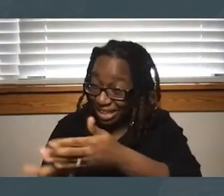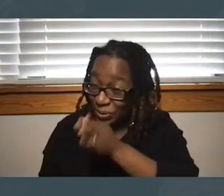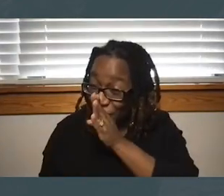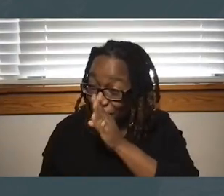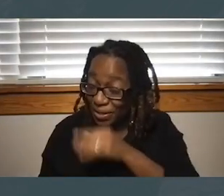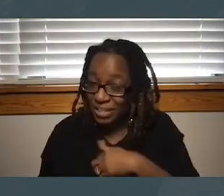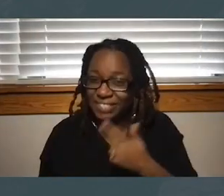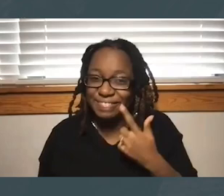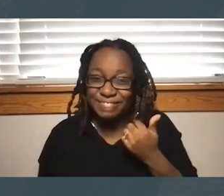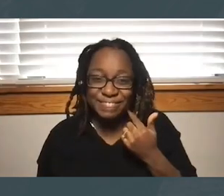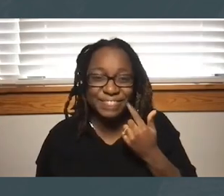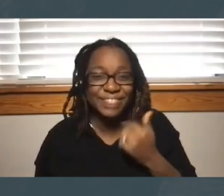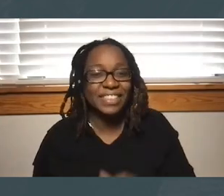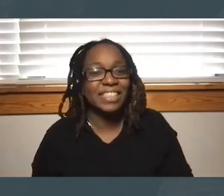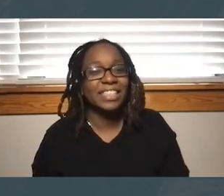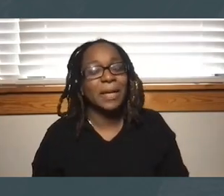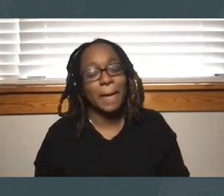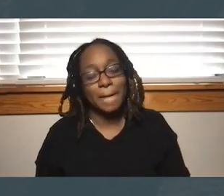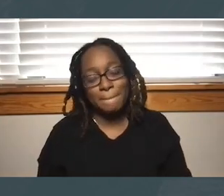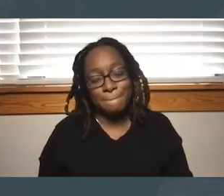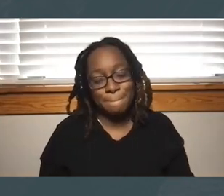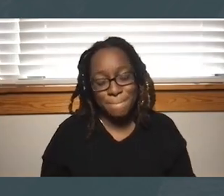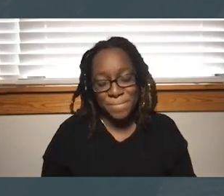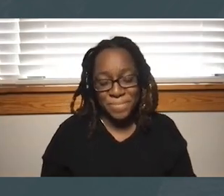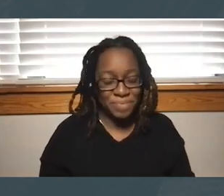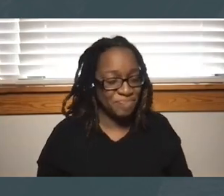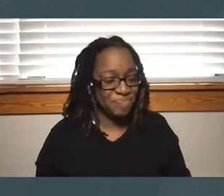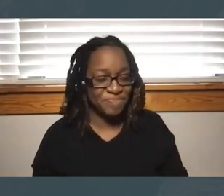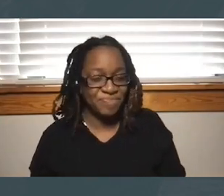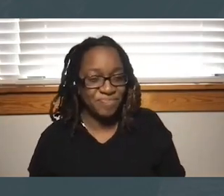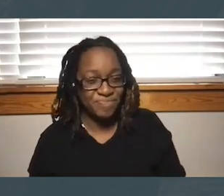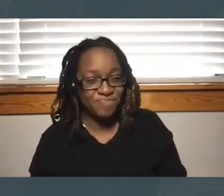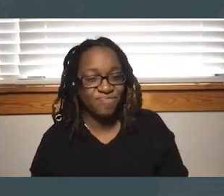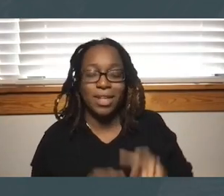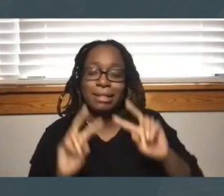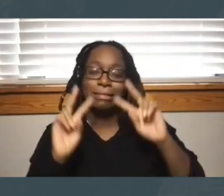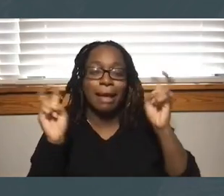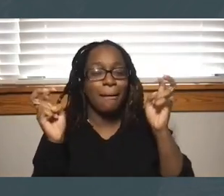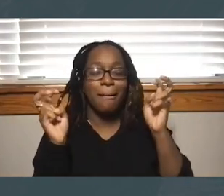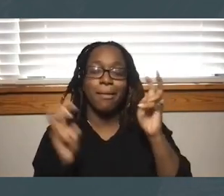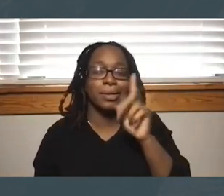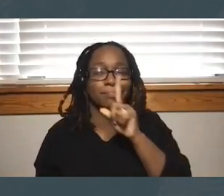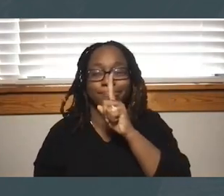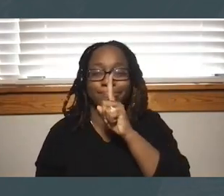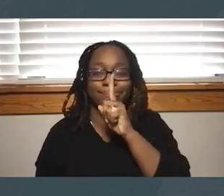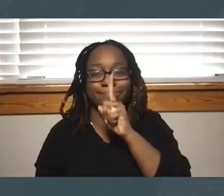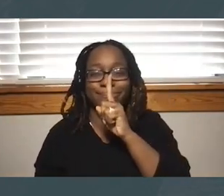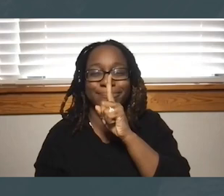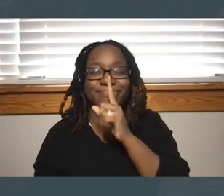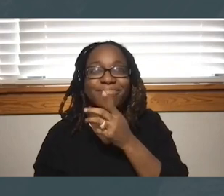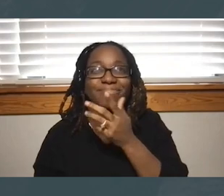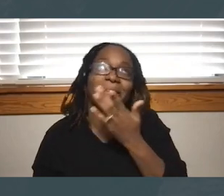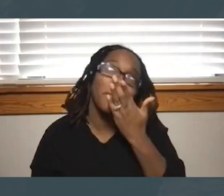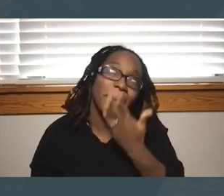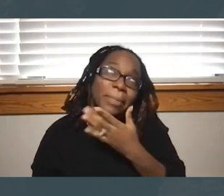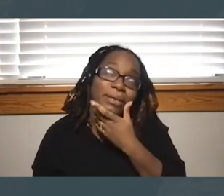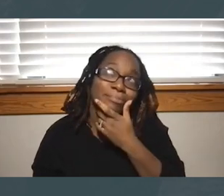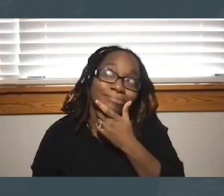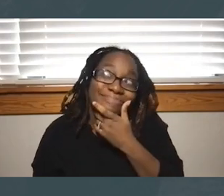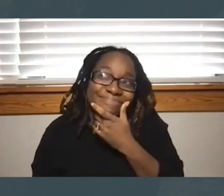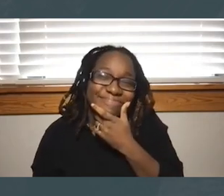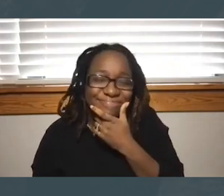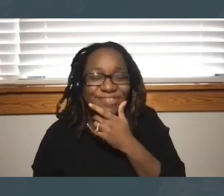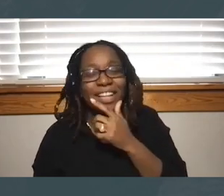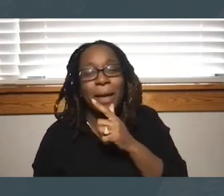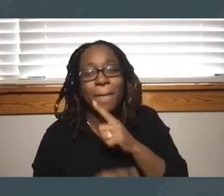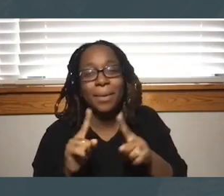I do not know if I can disclose the title, but maybe I will. But that's a question also for